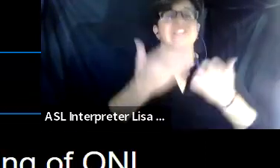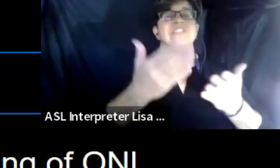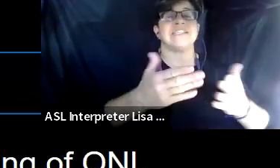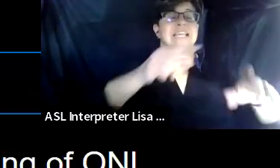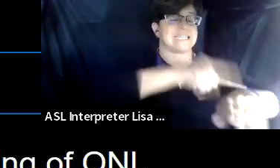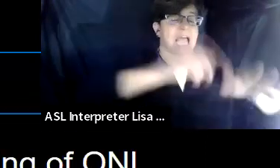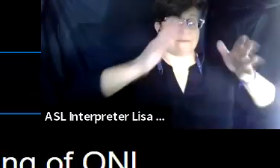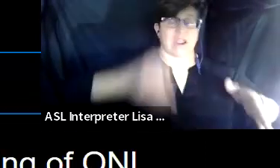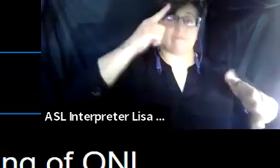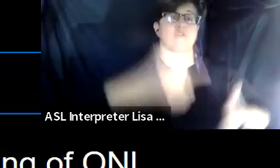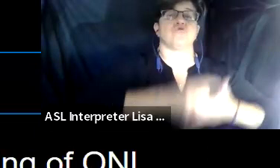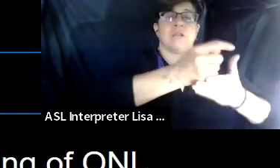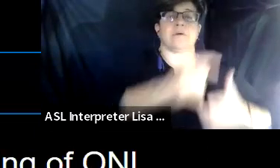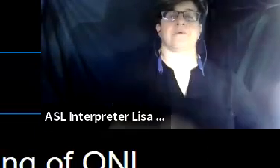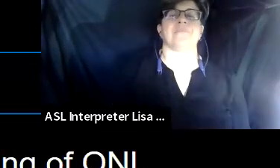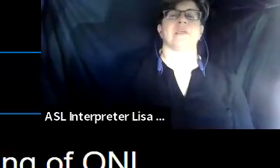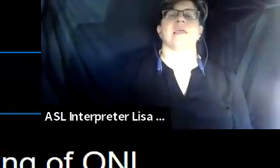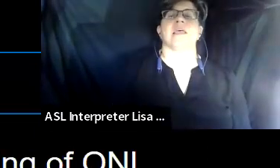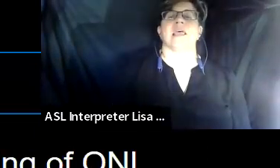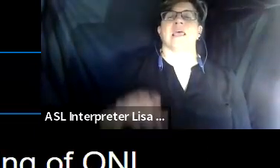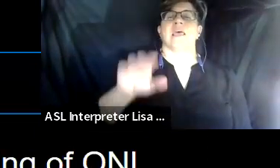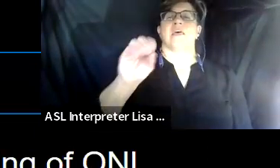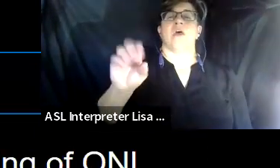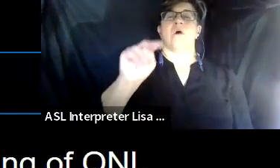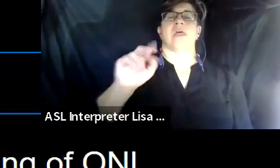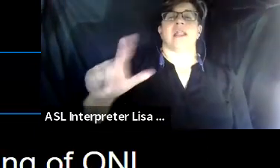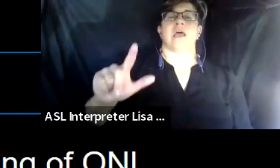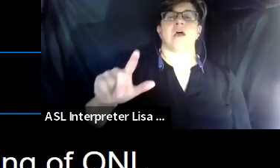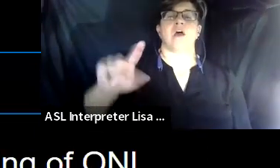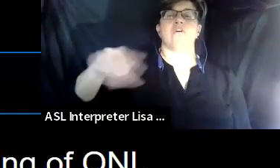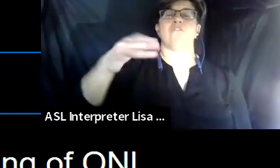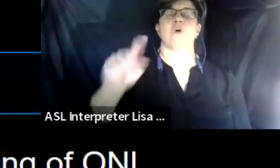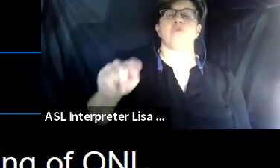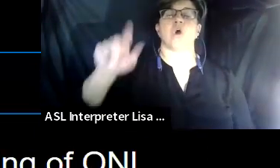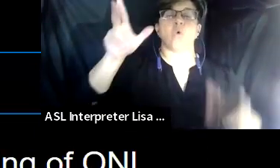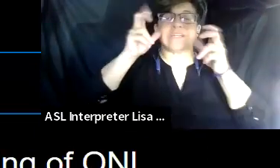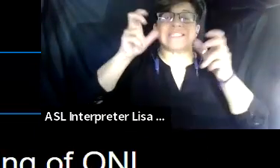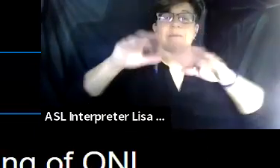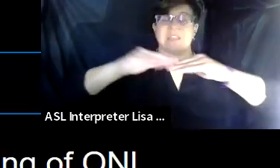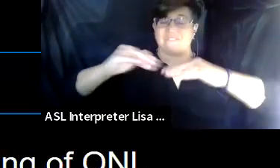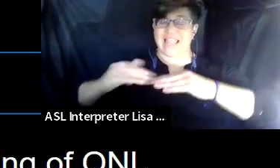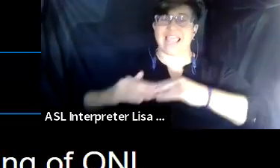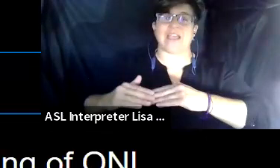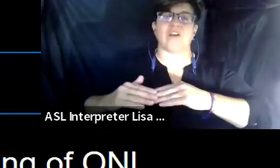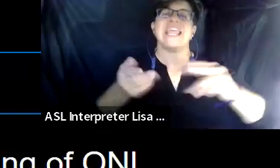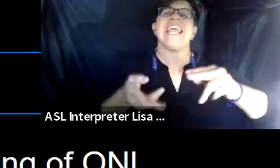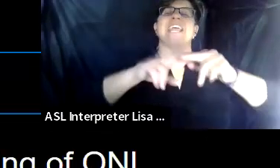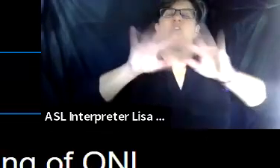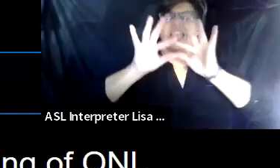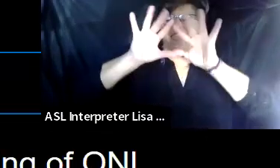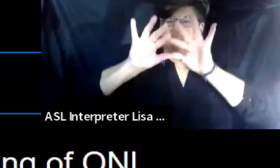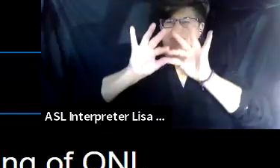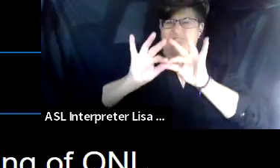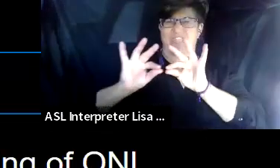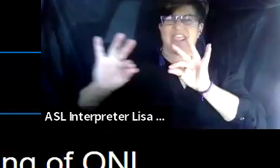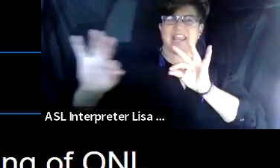thinning of the nuclear layer, the photoreceptor layer, over time, there are, in many, many cases, relative preservation in the